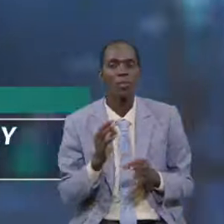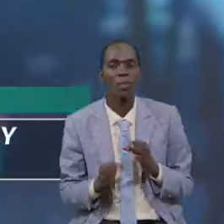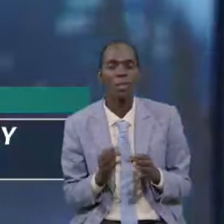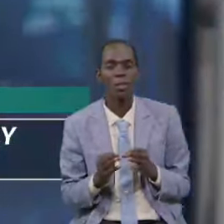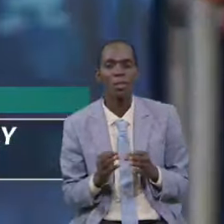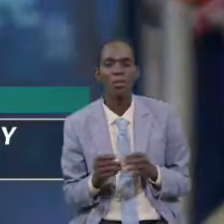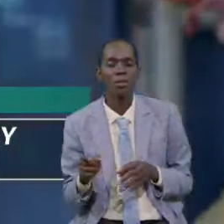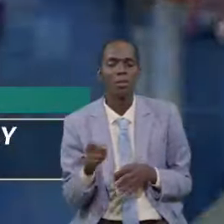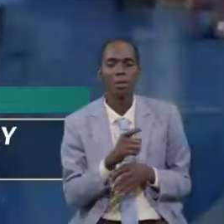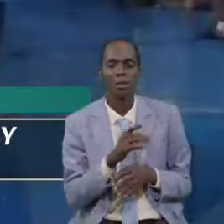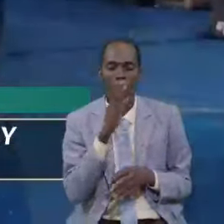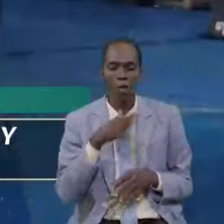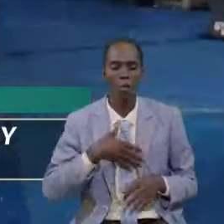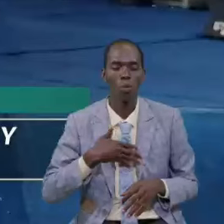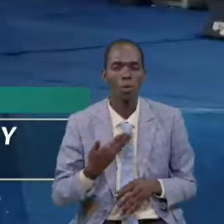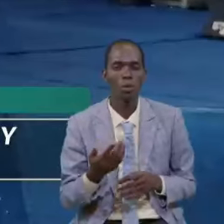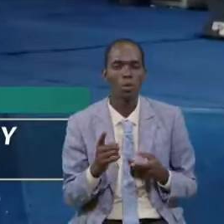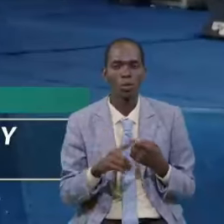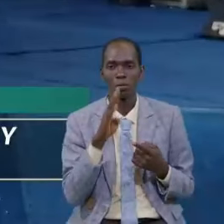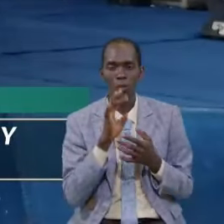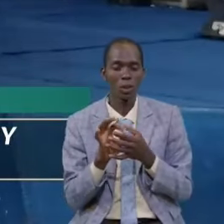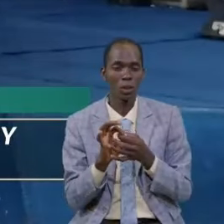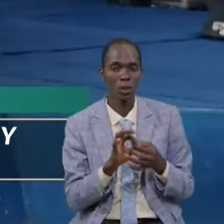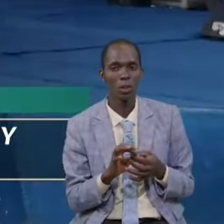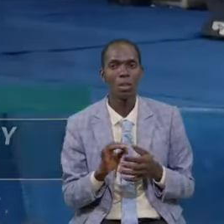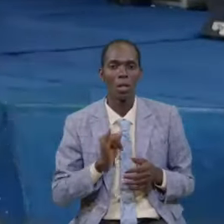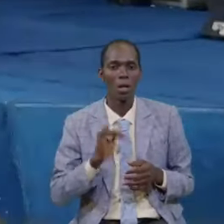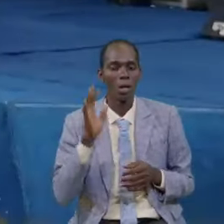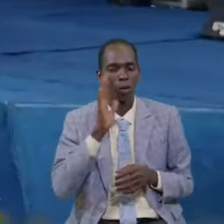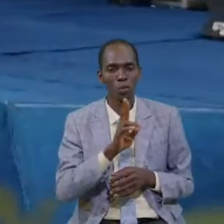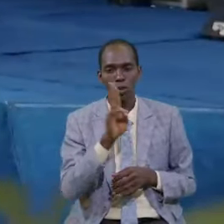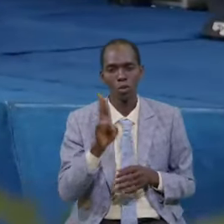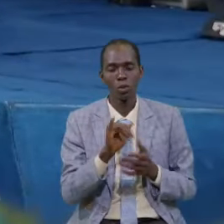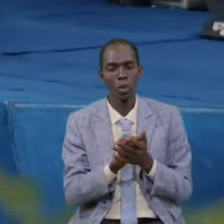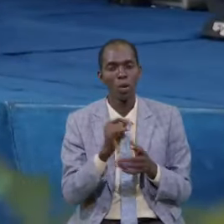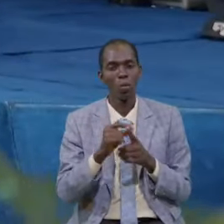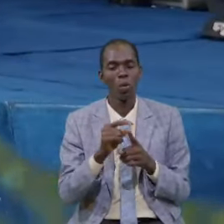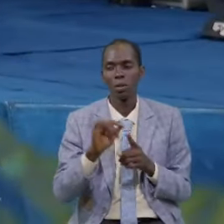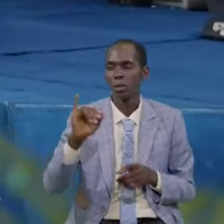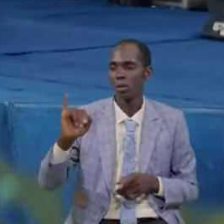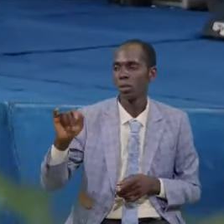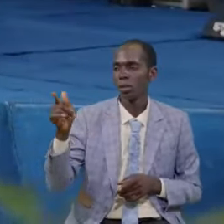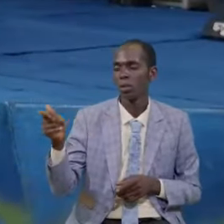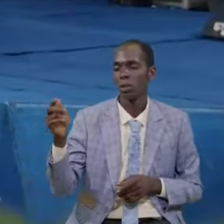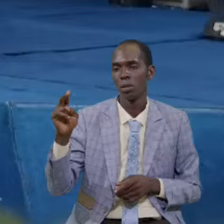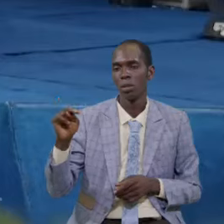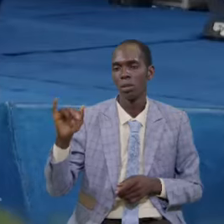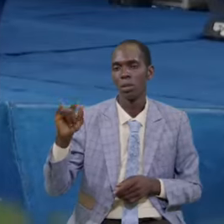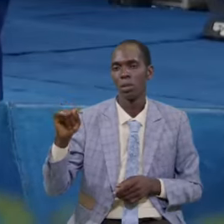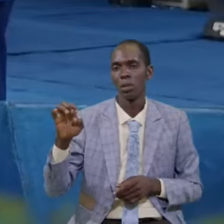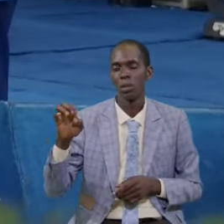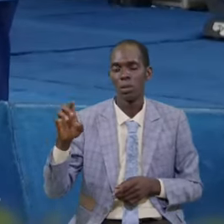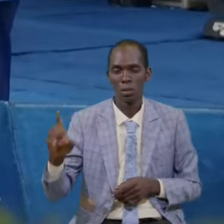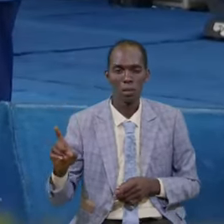going to use, as I normally do, the letters of that word ignited. You might want to write down number one,